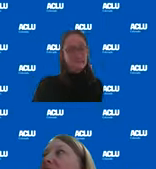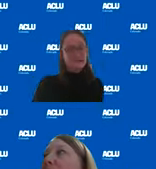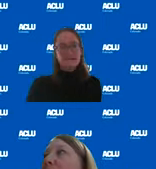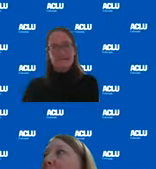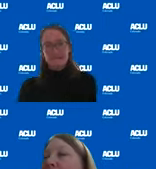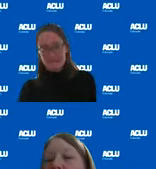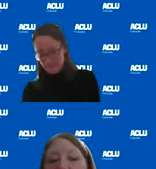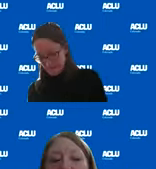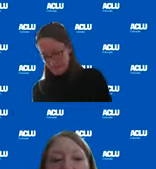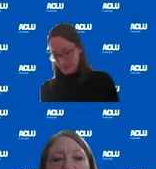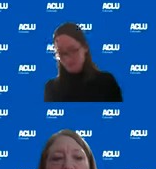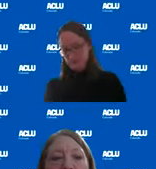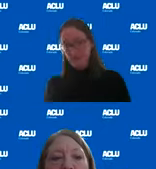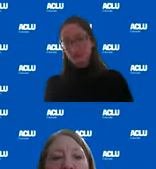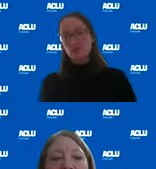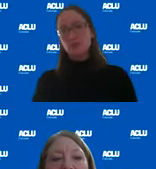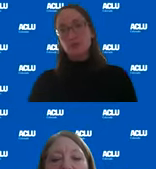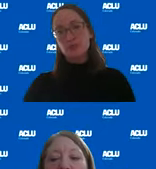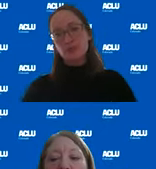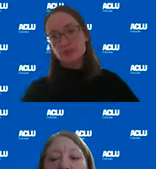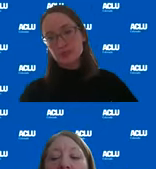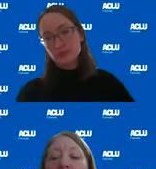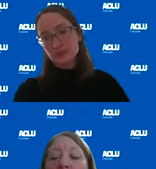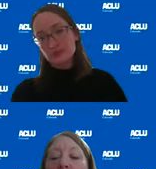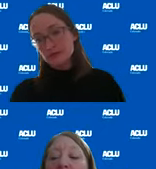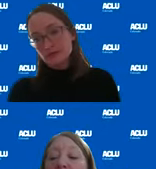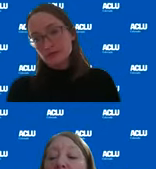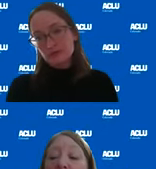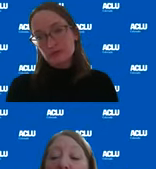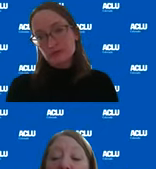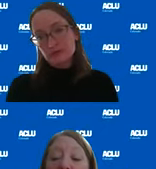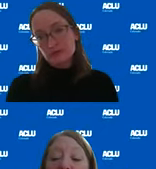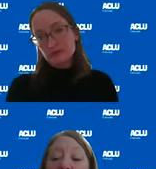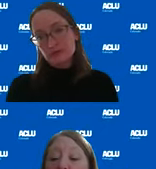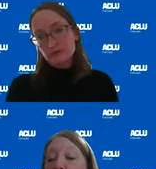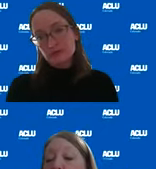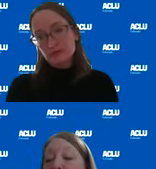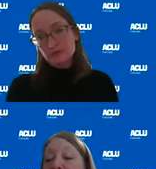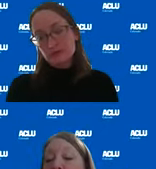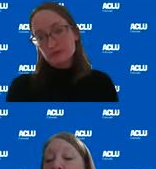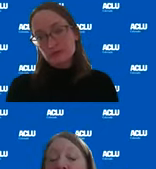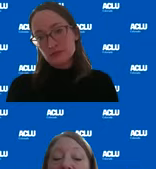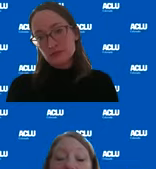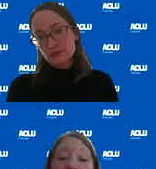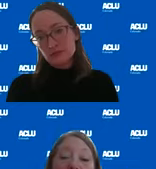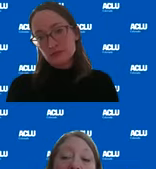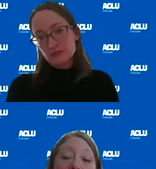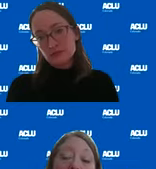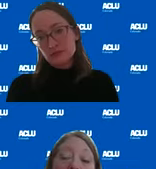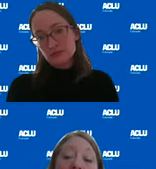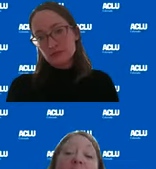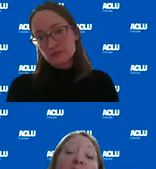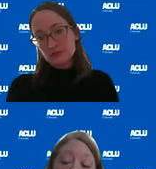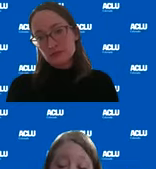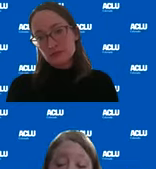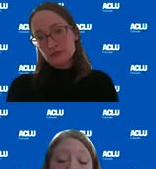excited to learn more, and I hope you will join us tomorrow. It is at 4. It is up on the peoplepower.org website where you can sign it out.